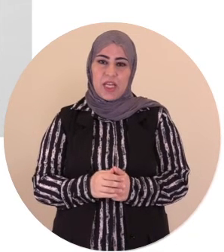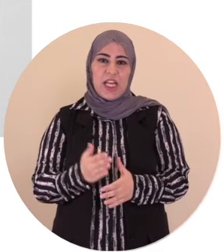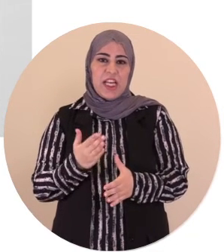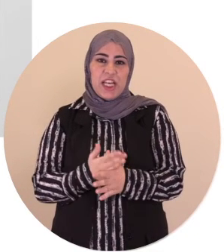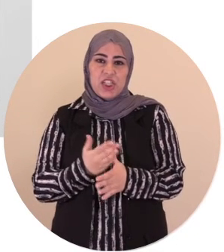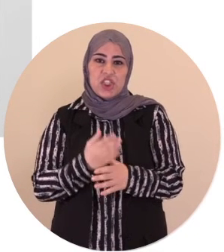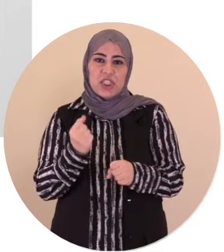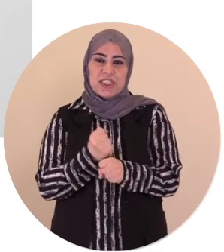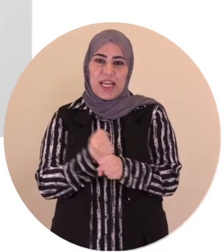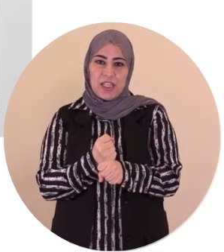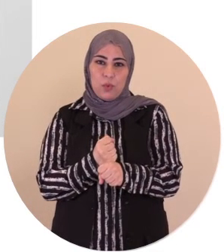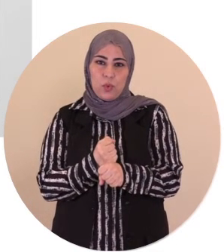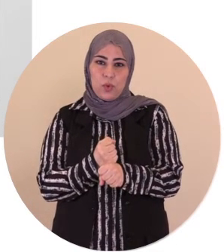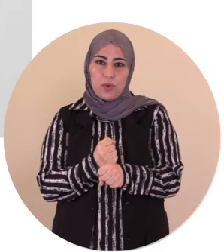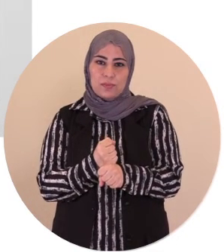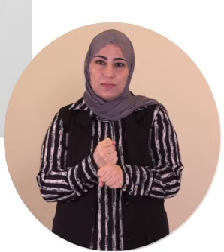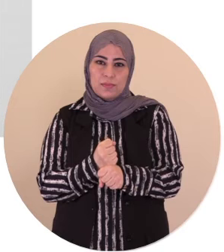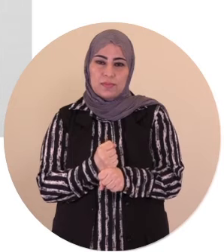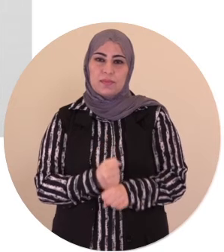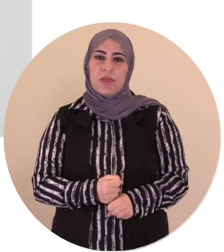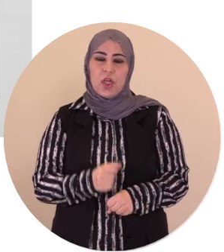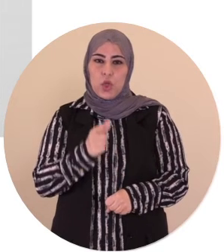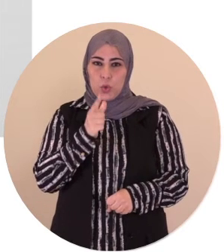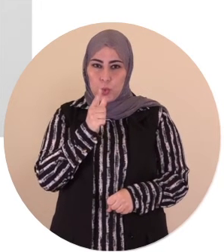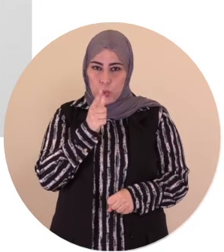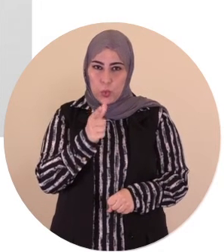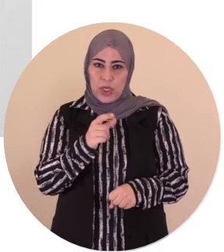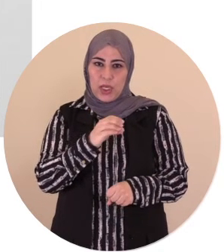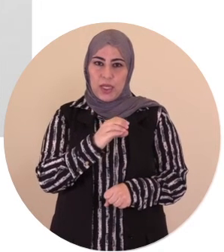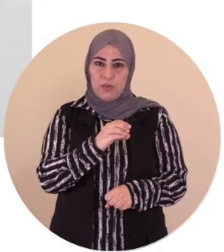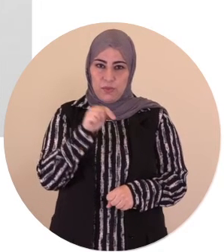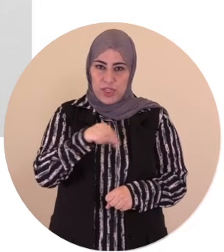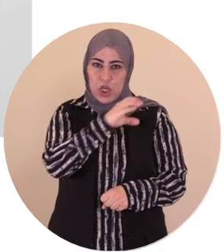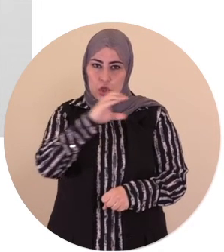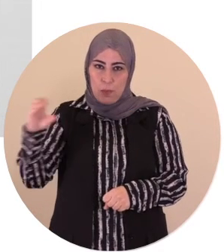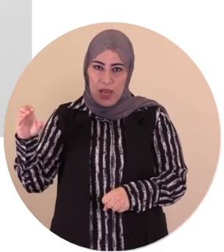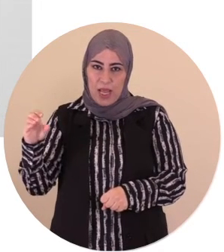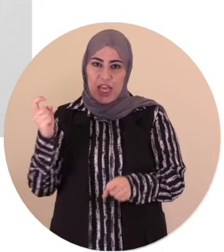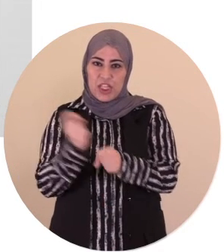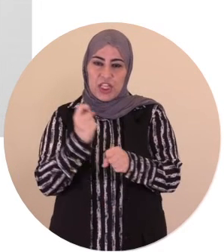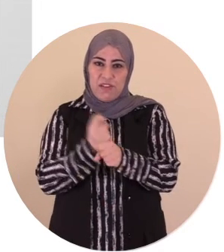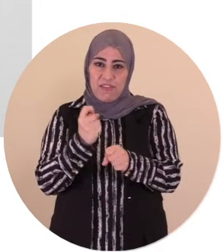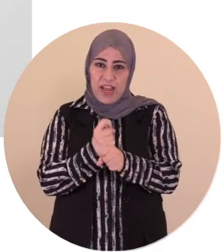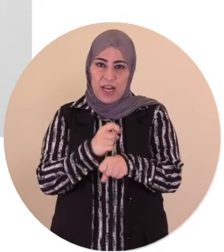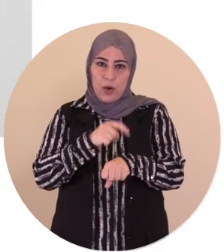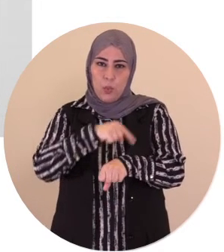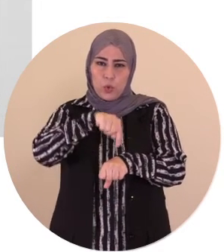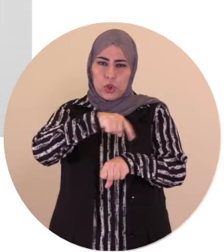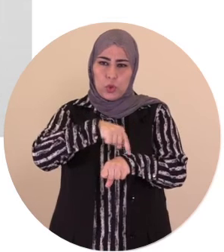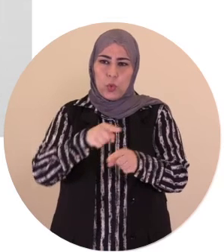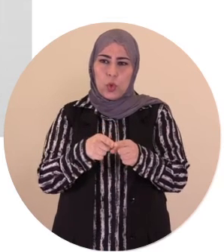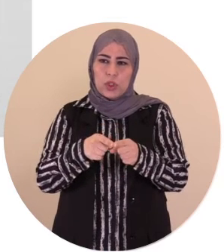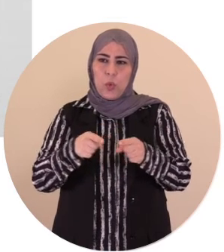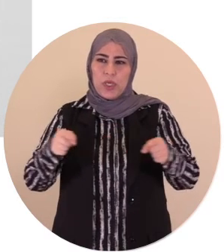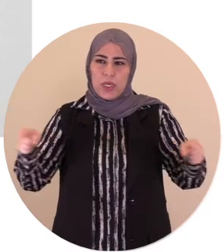A duration of an activity, how long an activity took. We also talk about this activity in which tense?